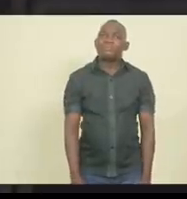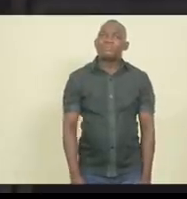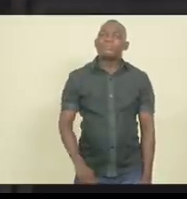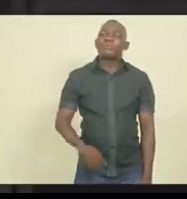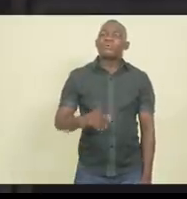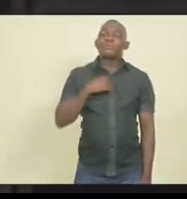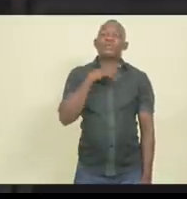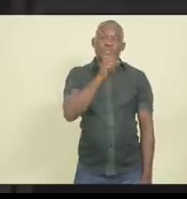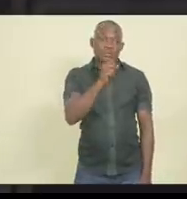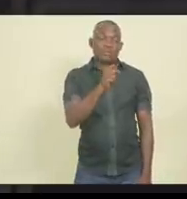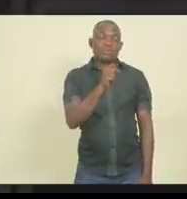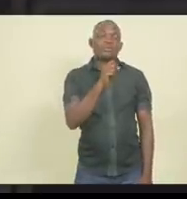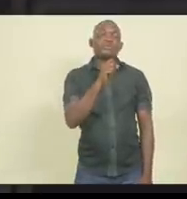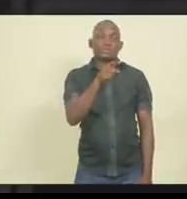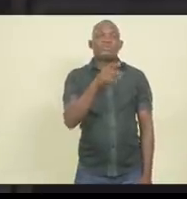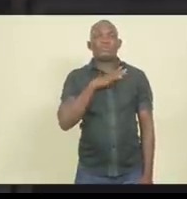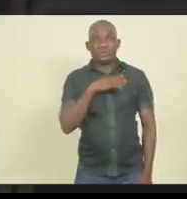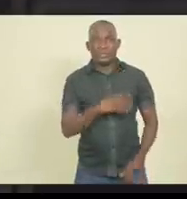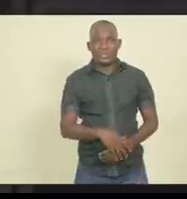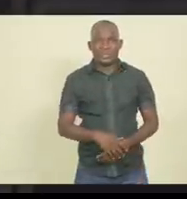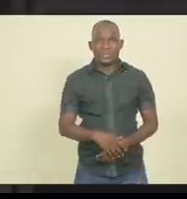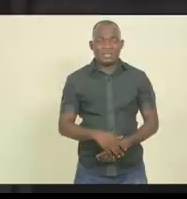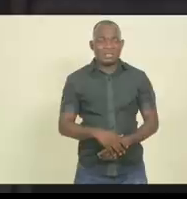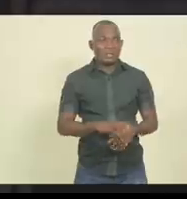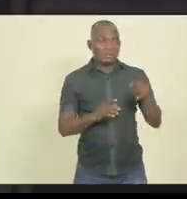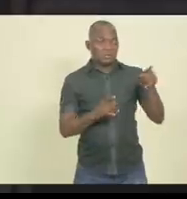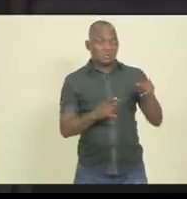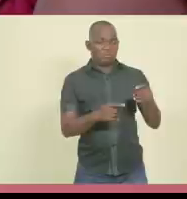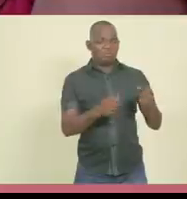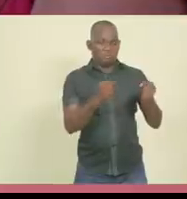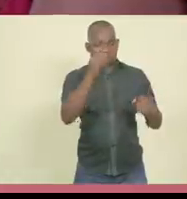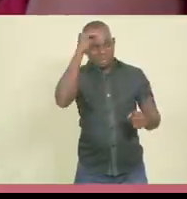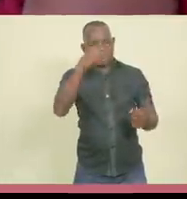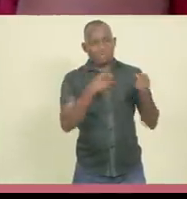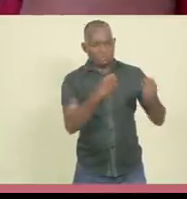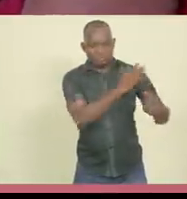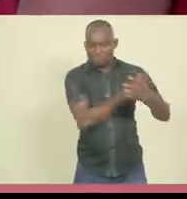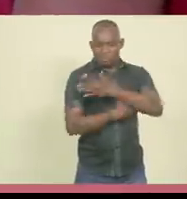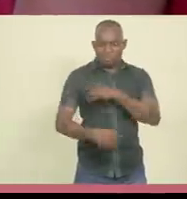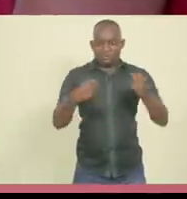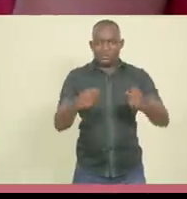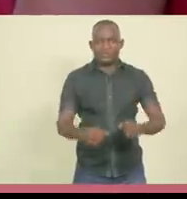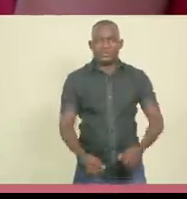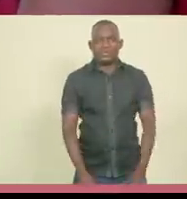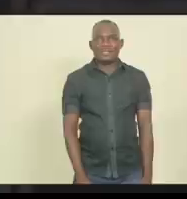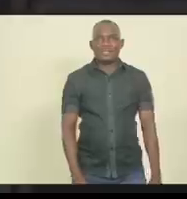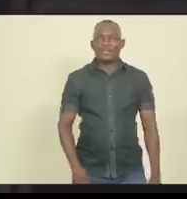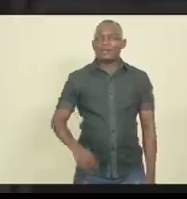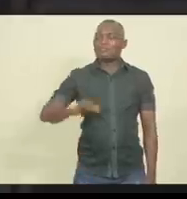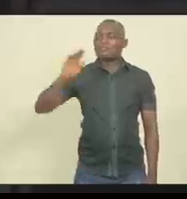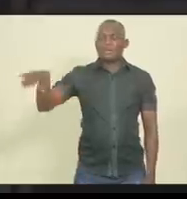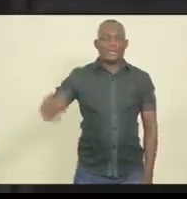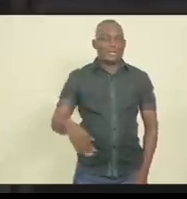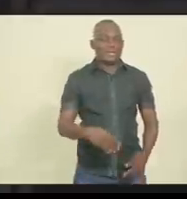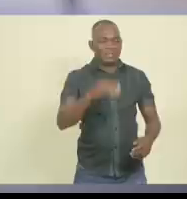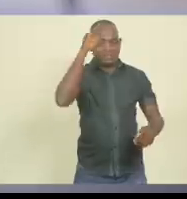I'm sure you'll be fine. Besides, you're a strong man. sharp.